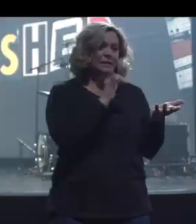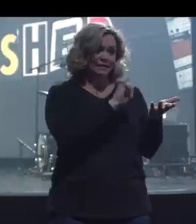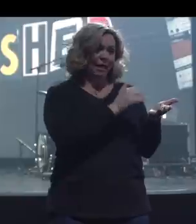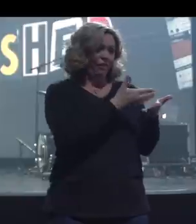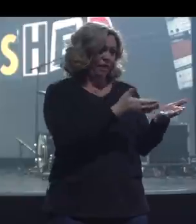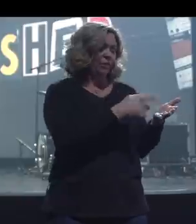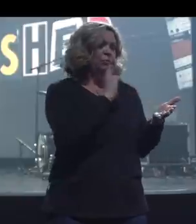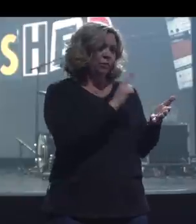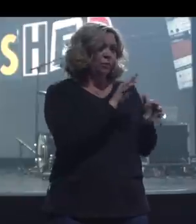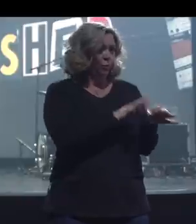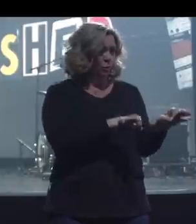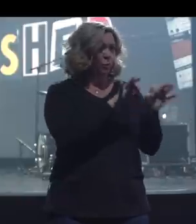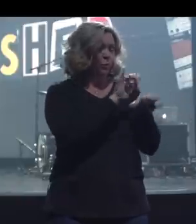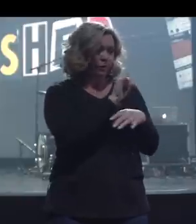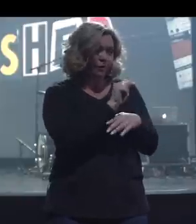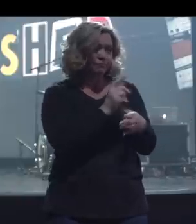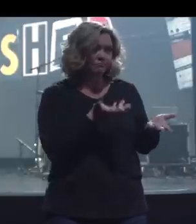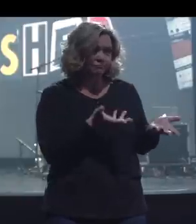it?